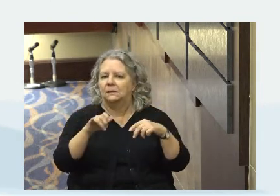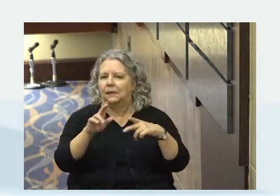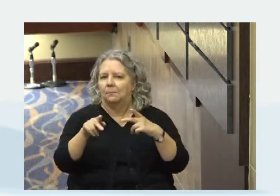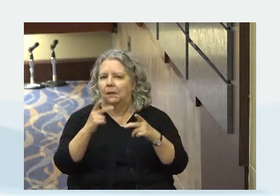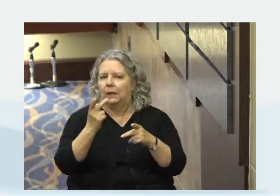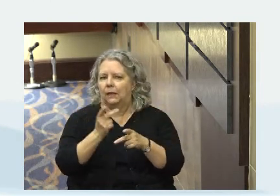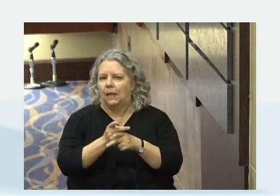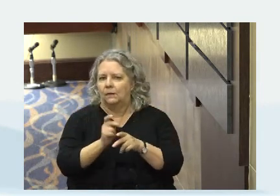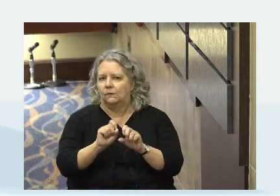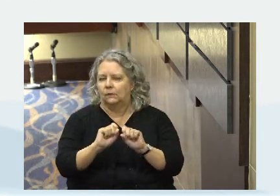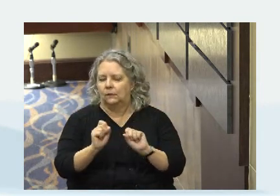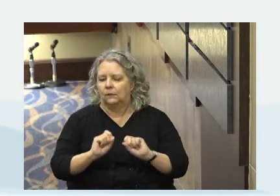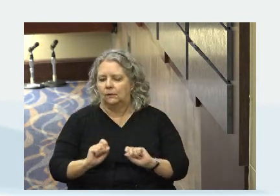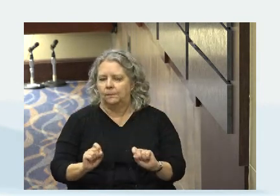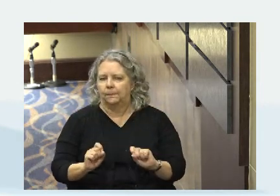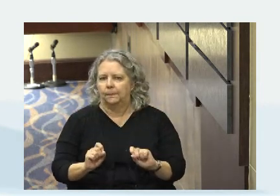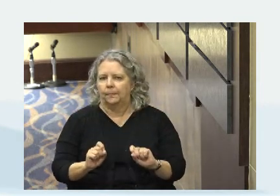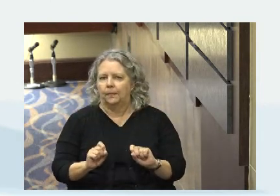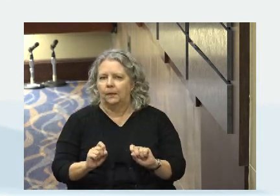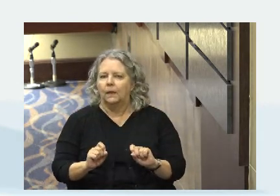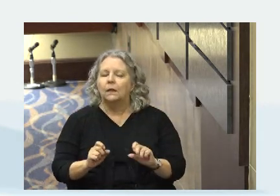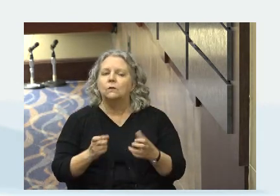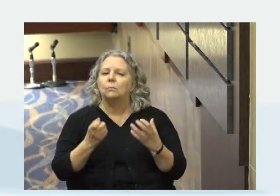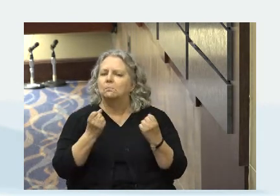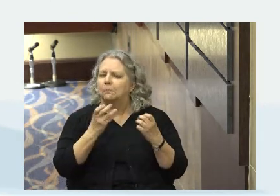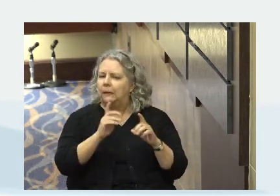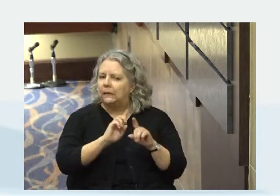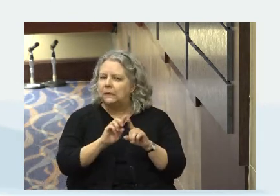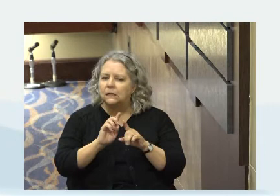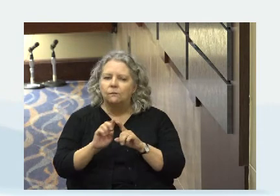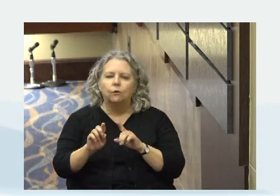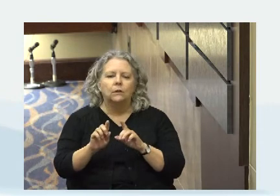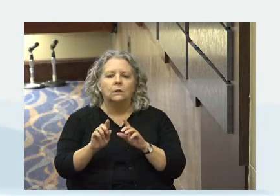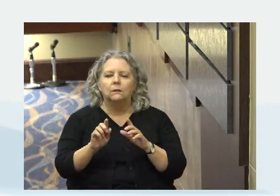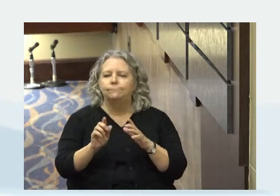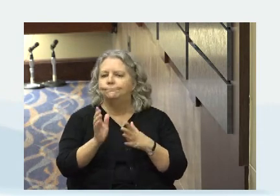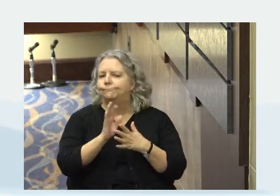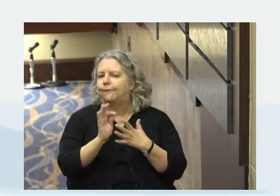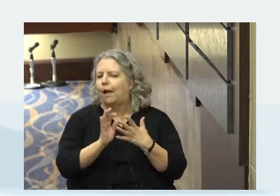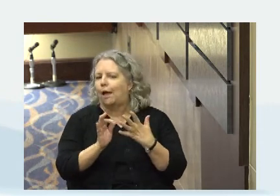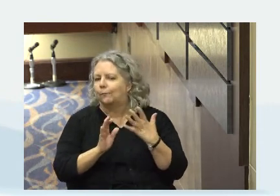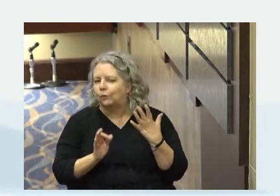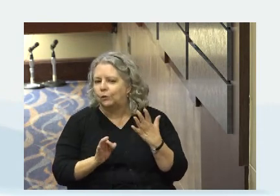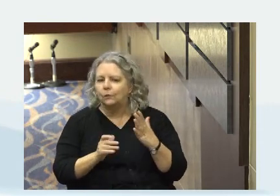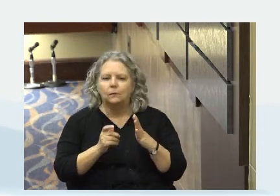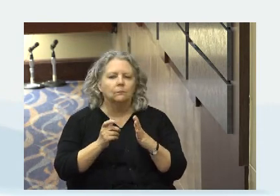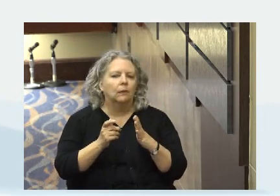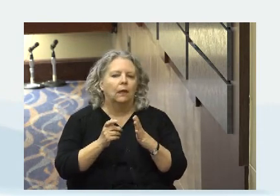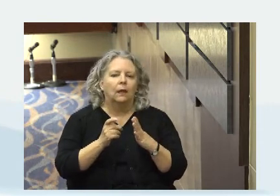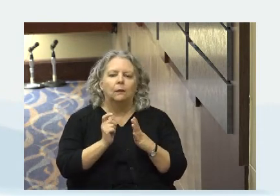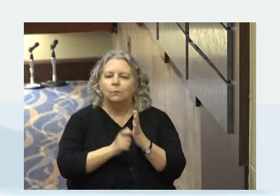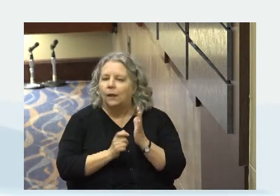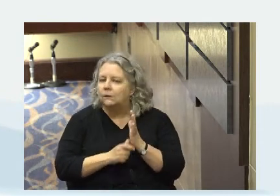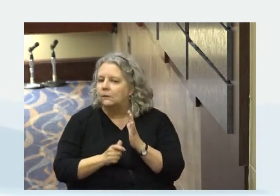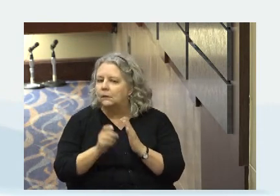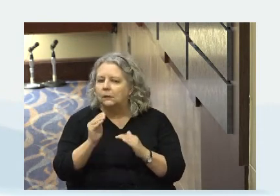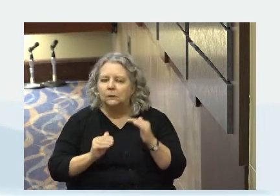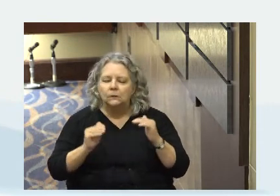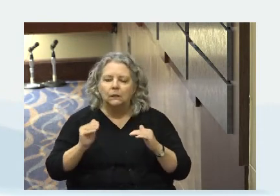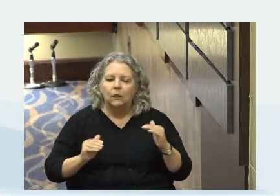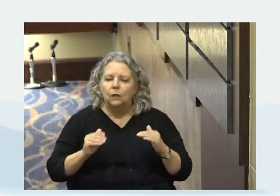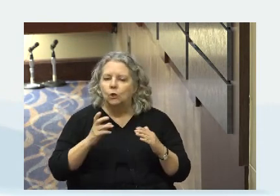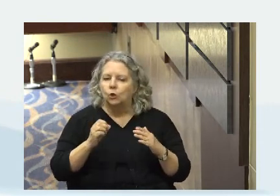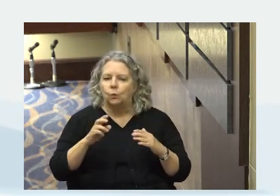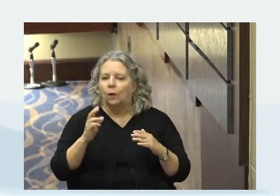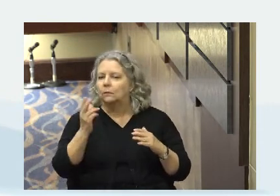some of those. So there's an awful lot of option and pricing points and levels. And do you want to light the downside? Do you want to face up? Do you want to